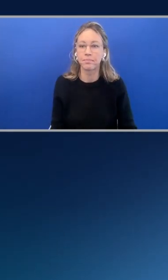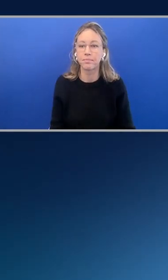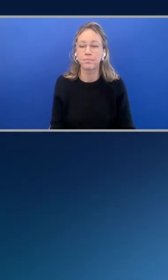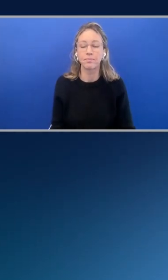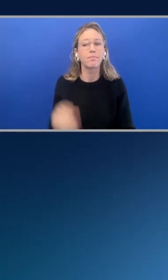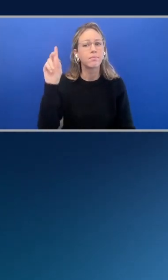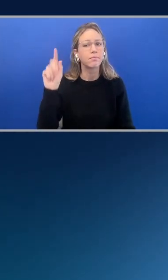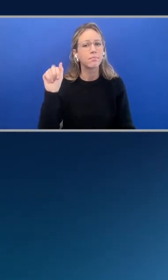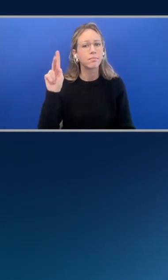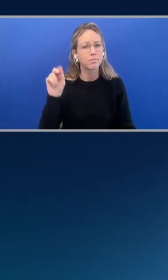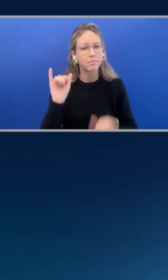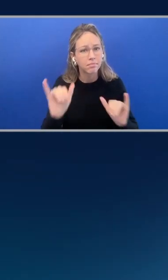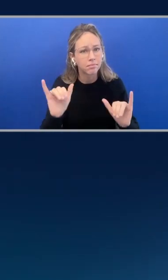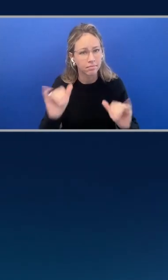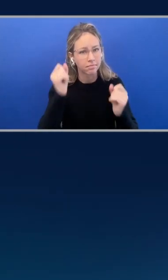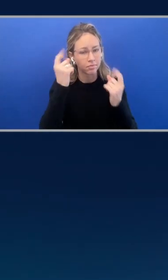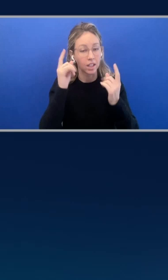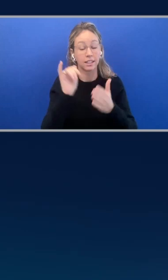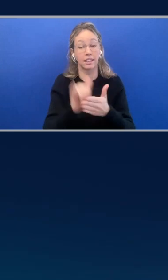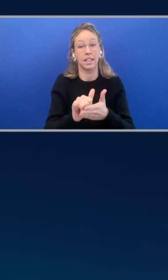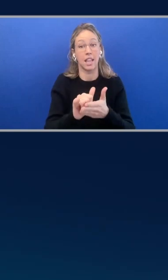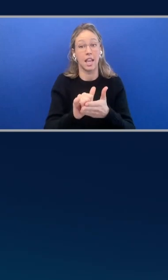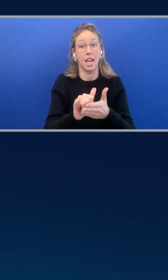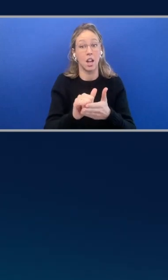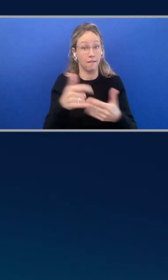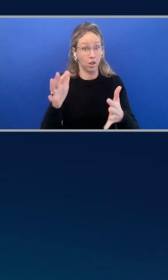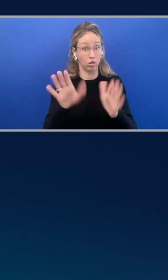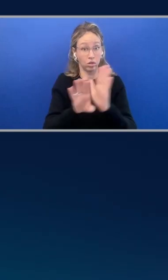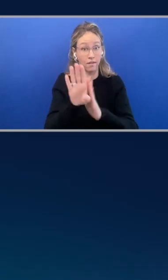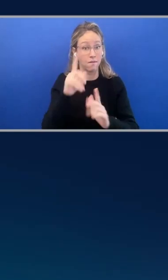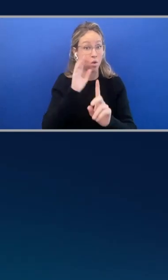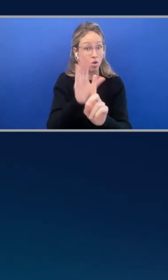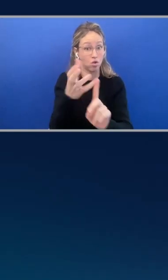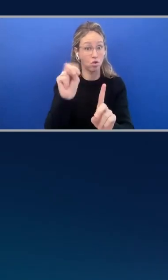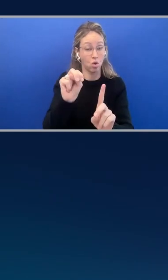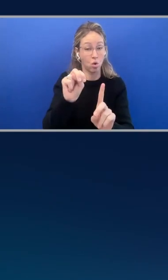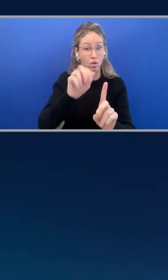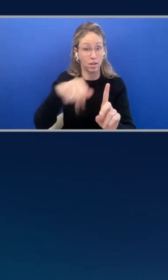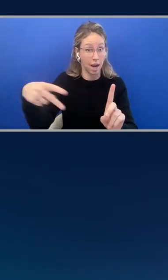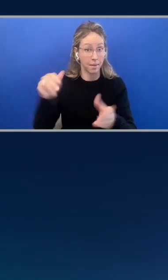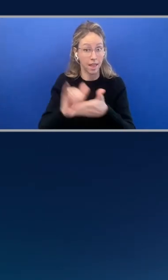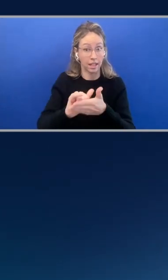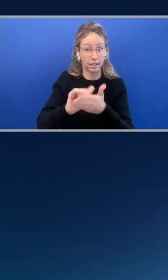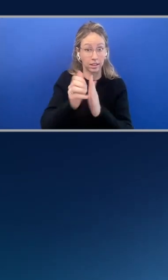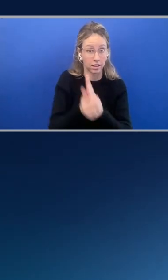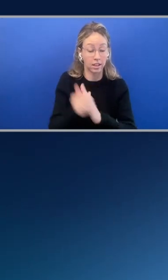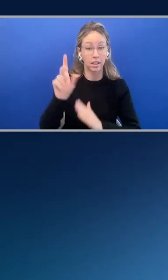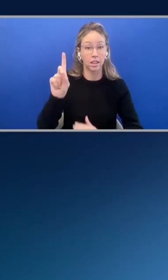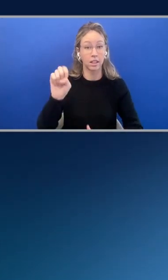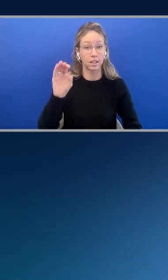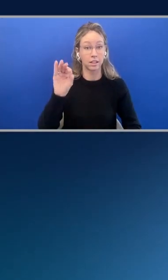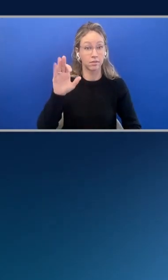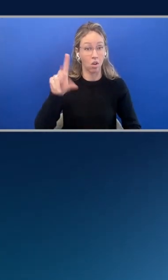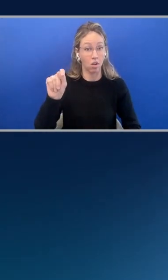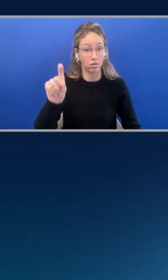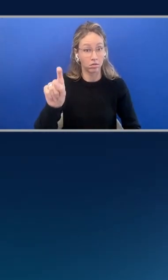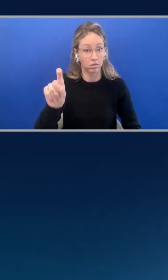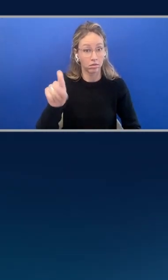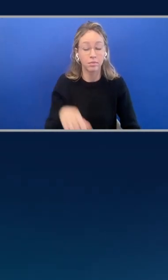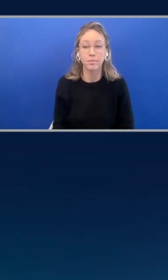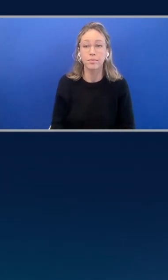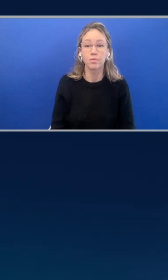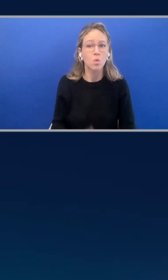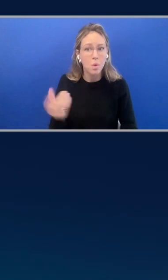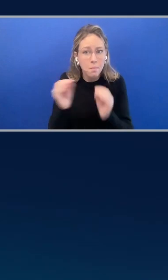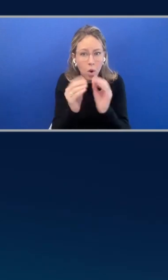that fallback being have you developed that within your application? Within the code, I'll show you the code. Okay. Yes. Can we go in and look at some of that, or is there more demos